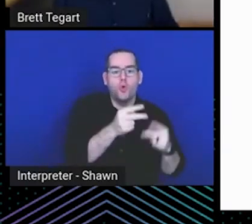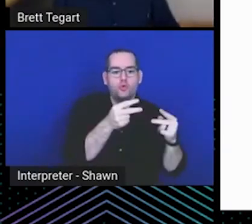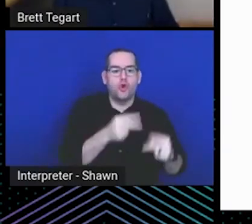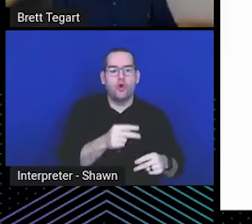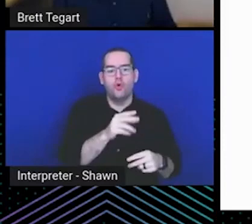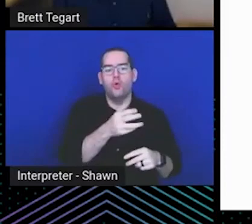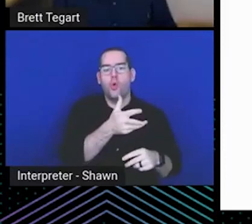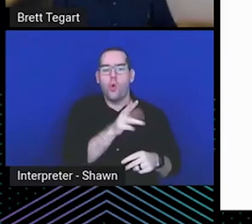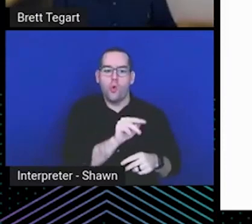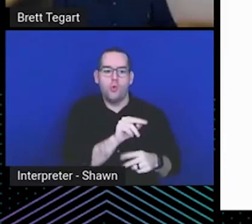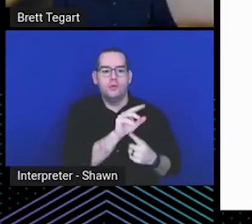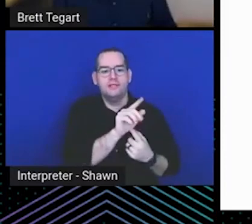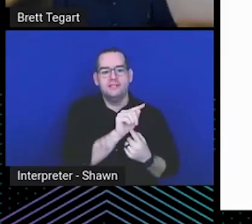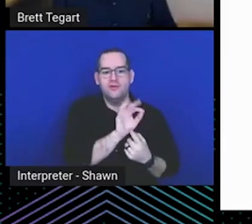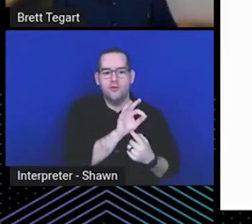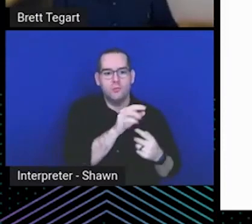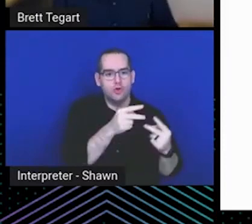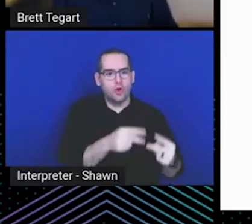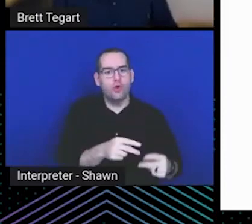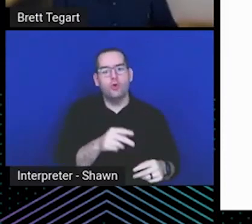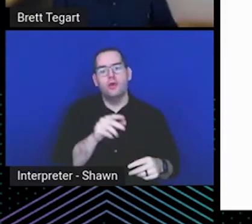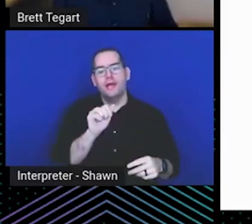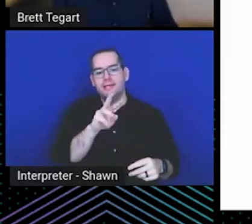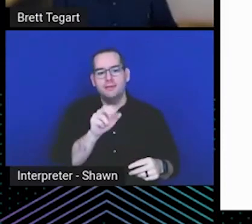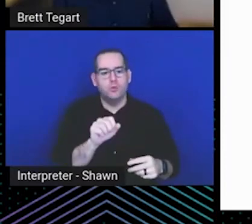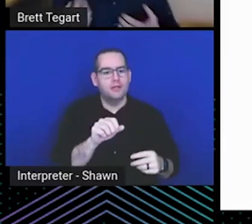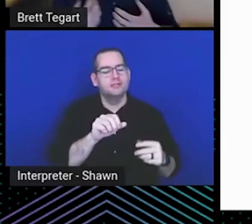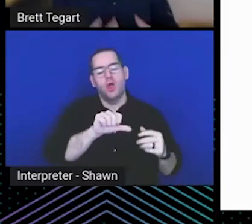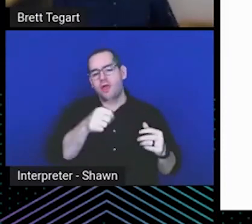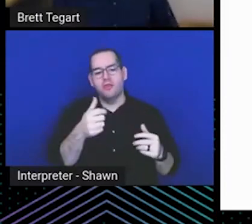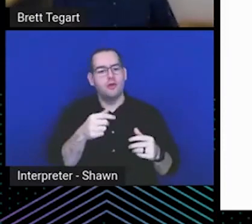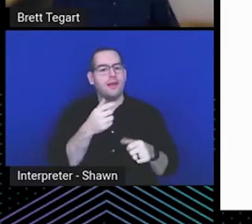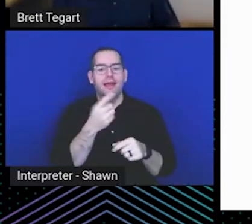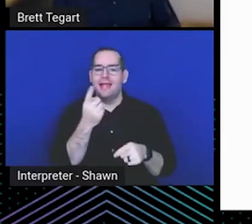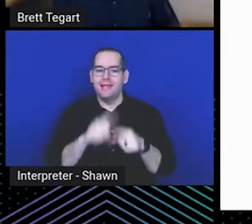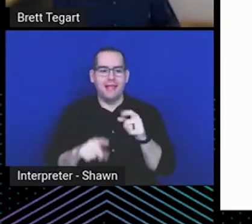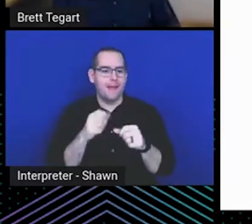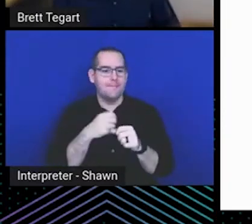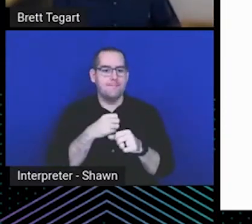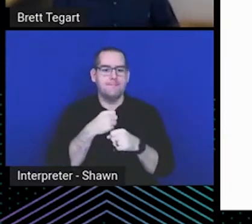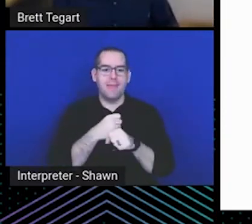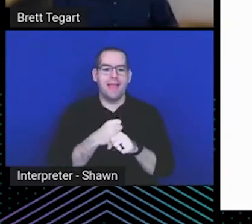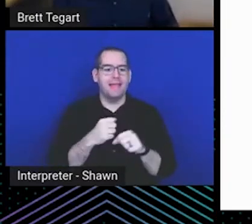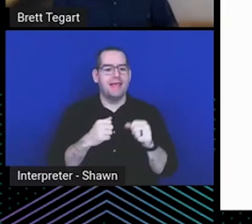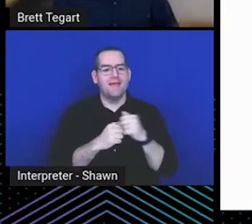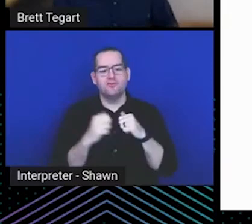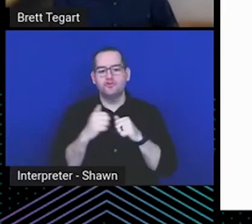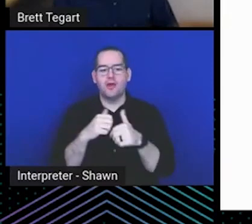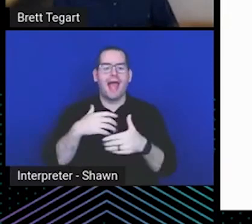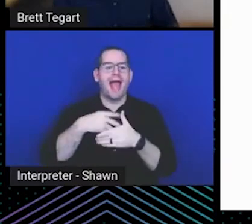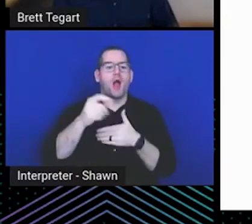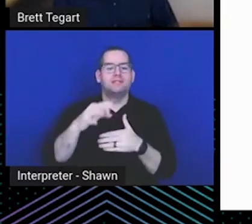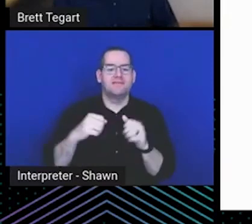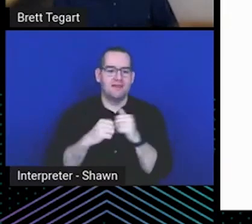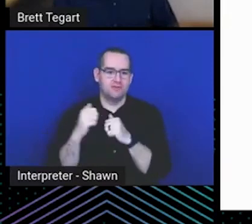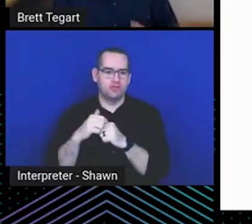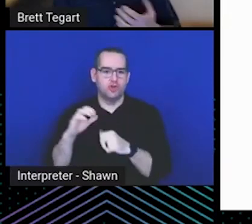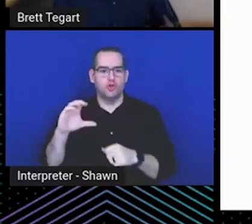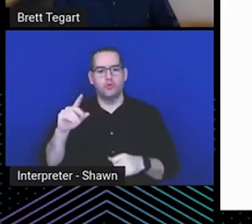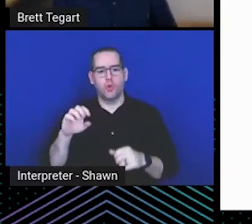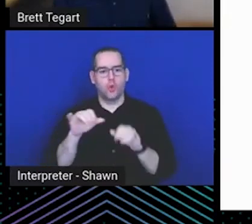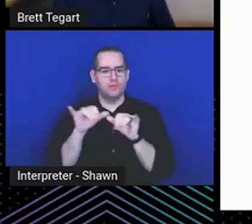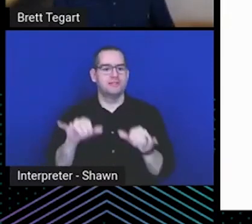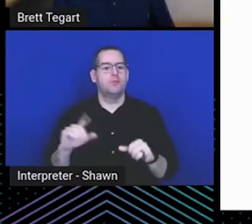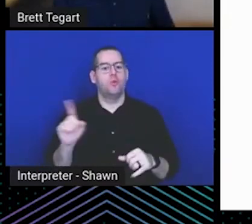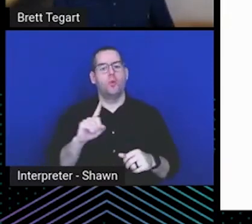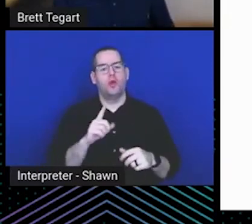or Azure or other cloud service provider commands. You can't build infrastructure outside of the infrastructure's code system where these